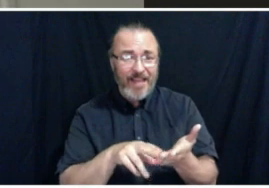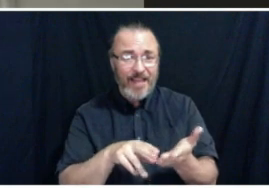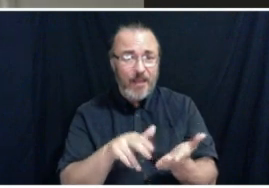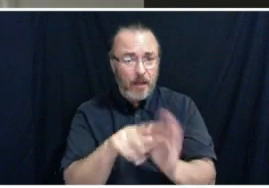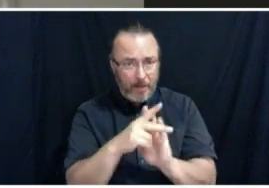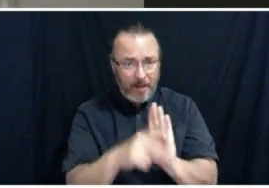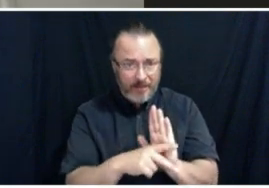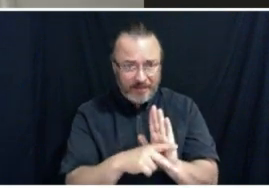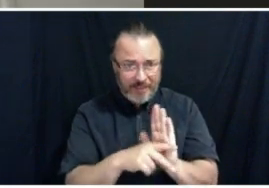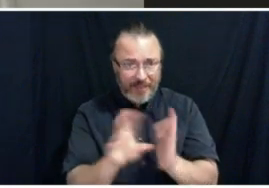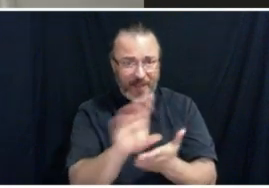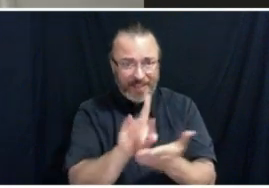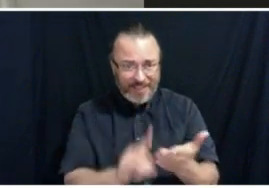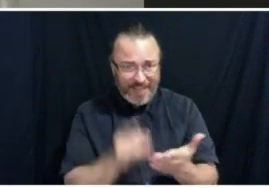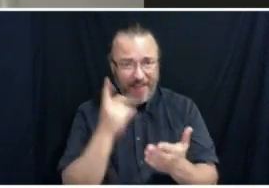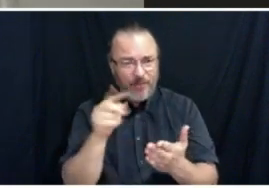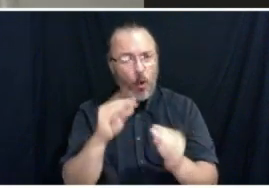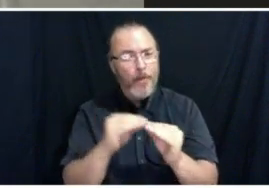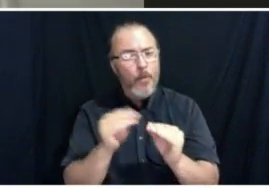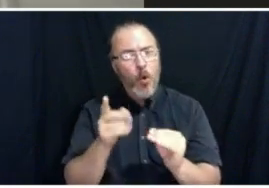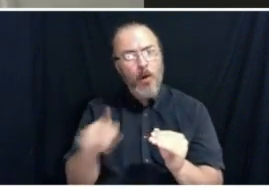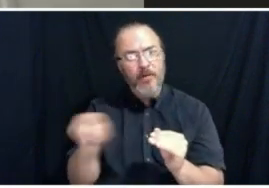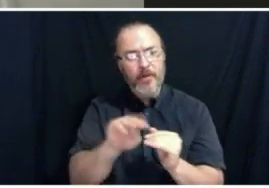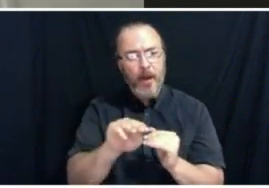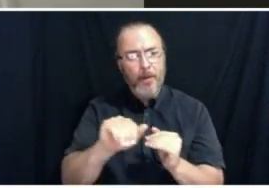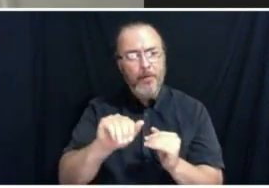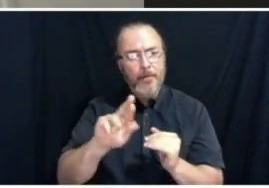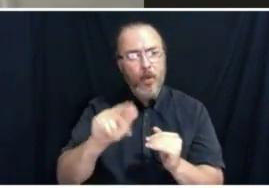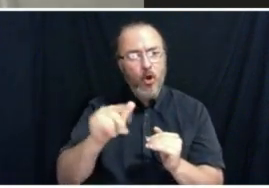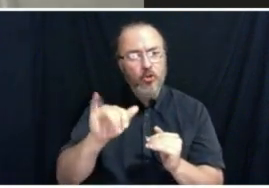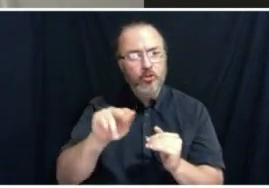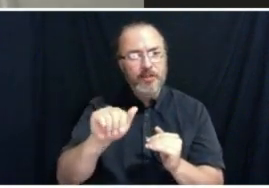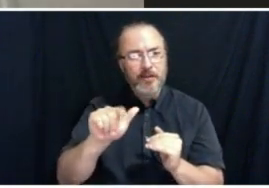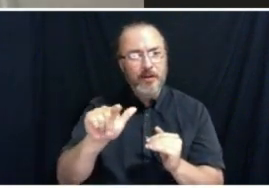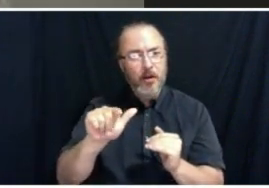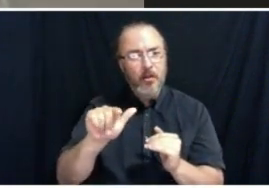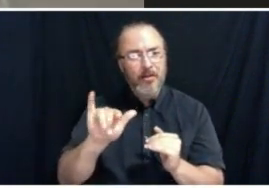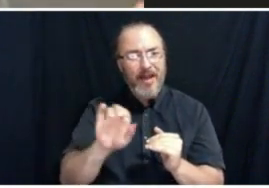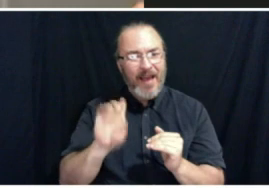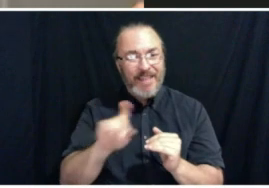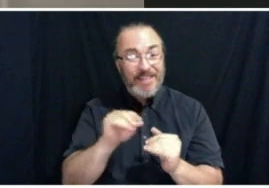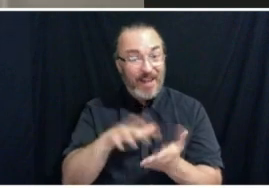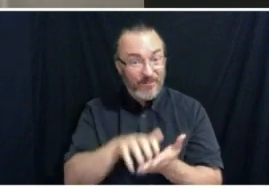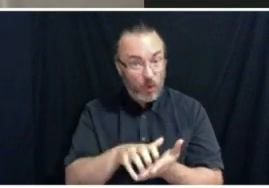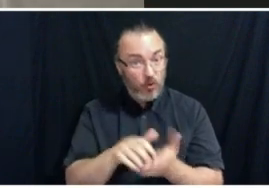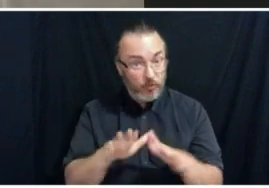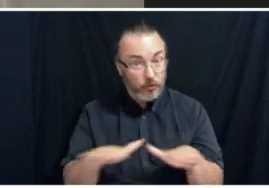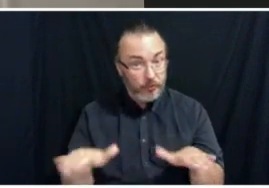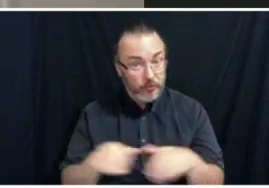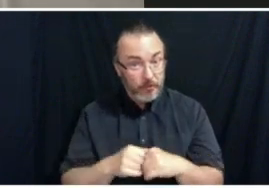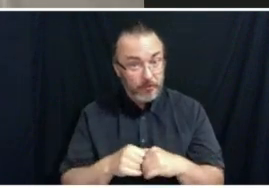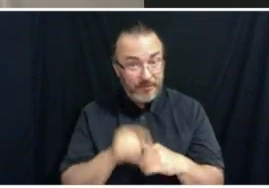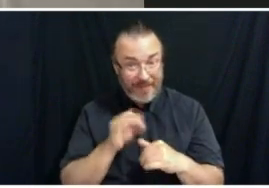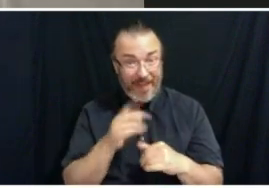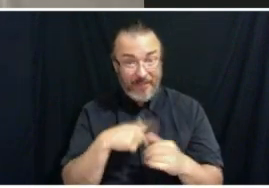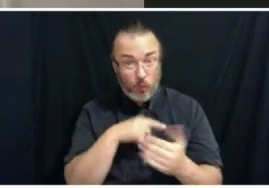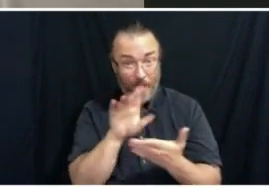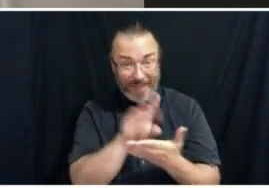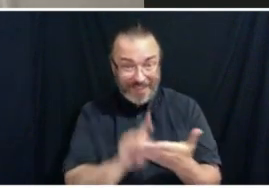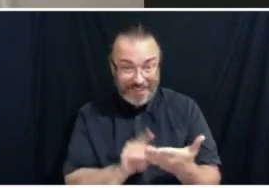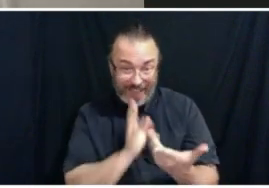more marginalized and the most vulnerable, right? If we design with those children in